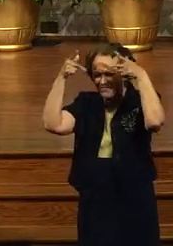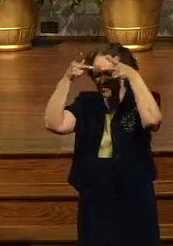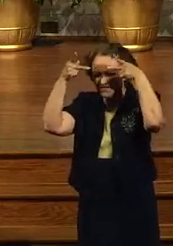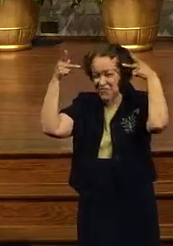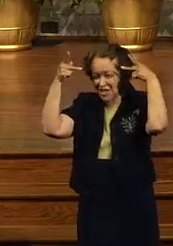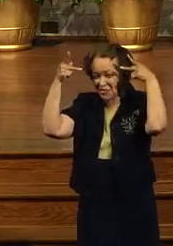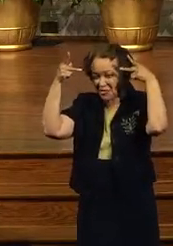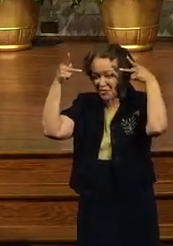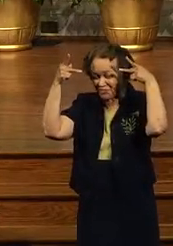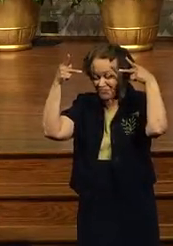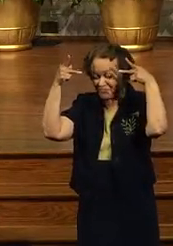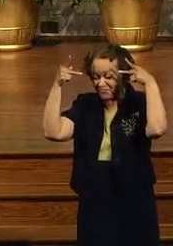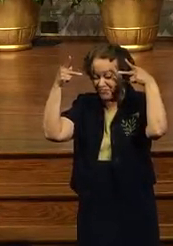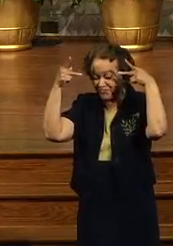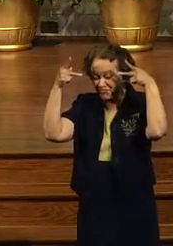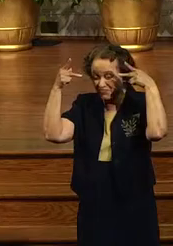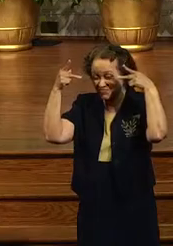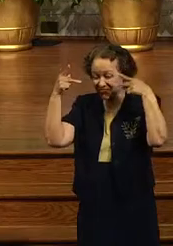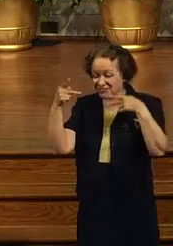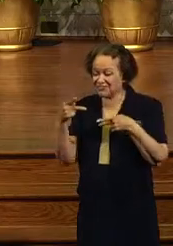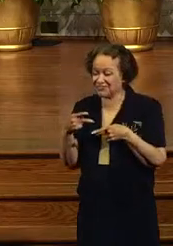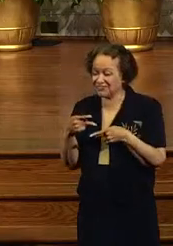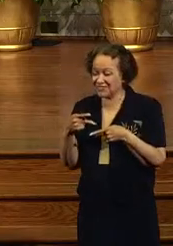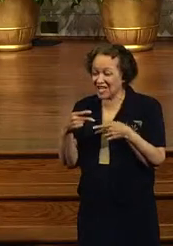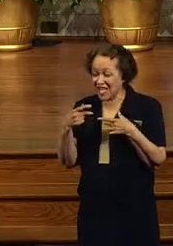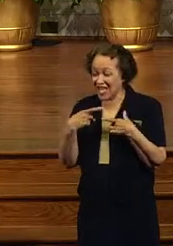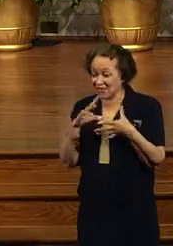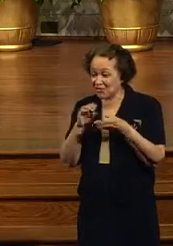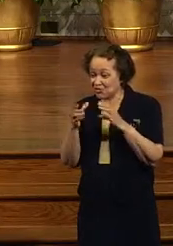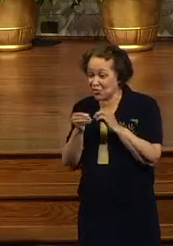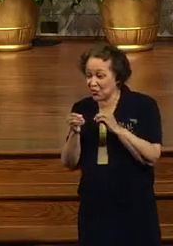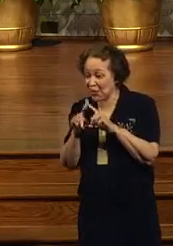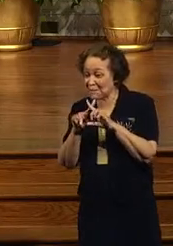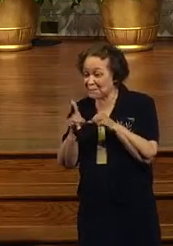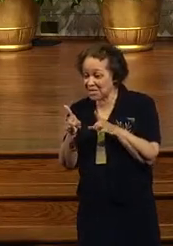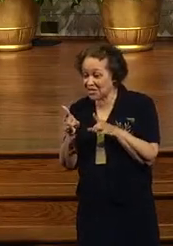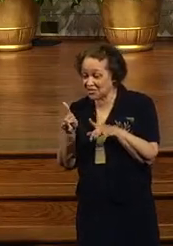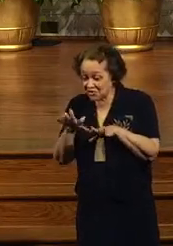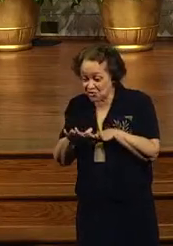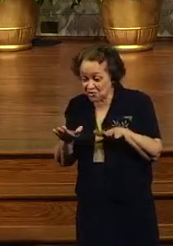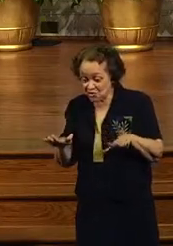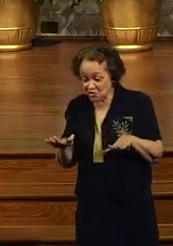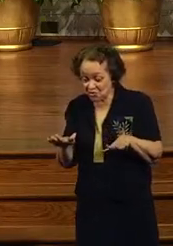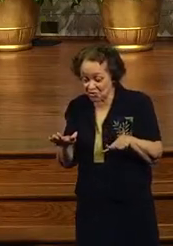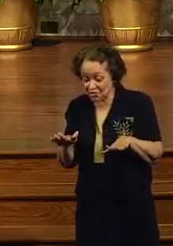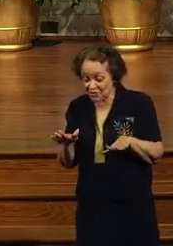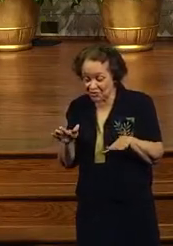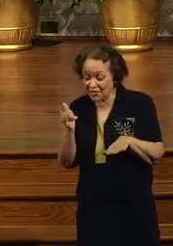the testimony. Their testimony was God can depart the Red Sea.